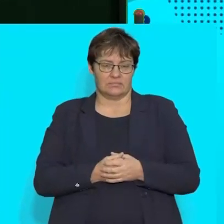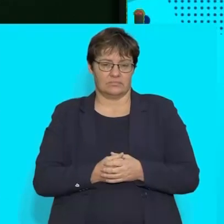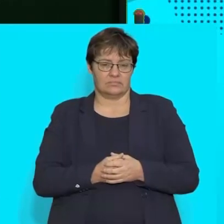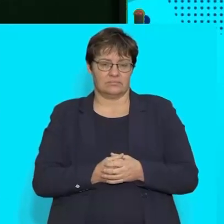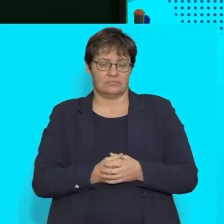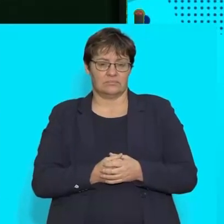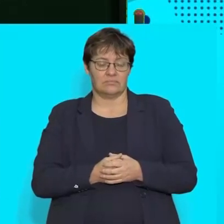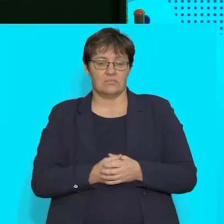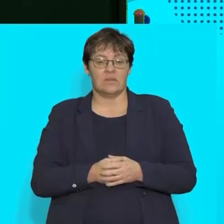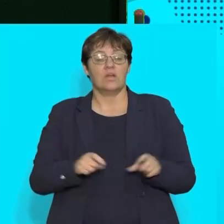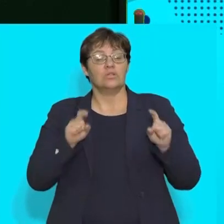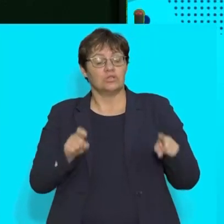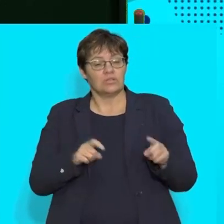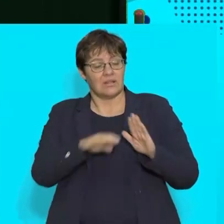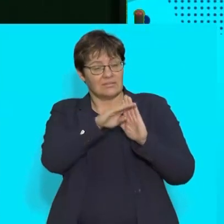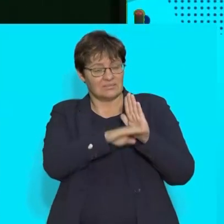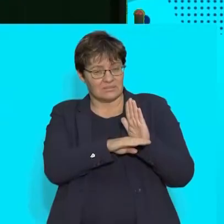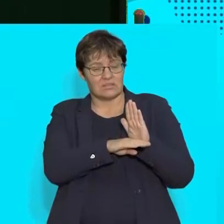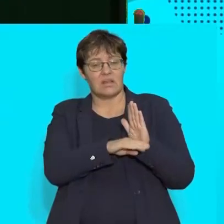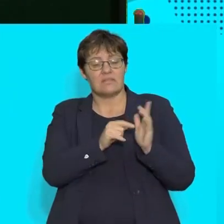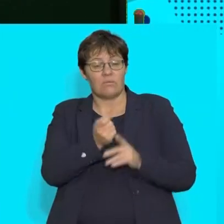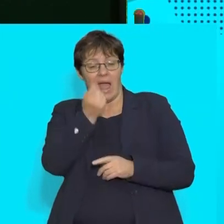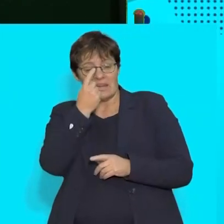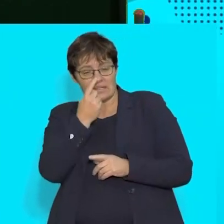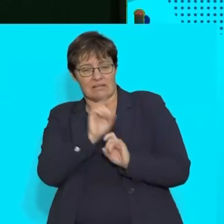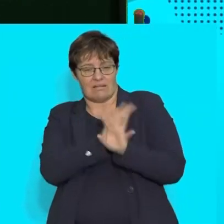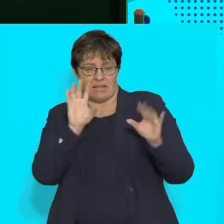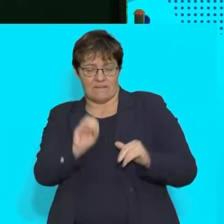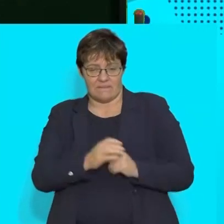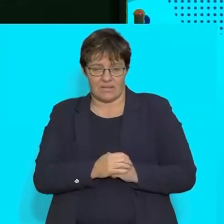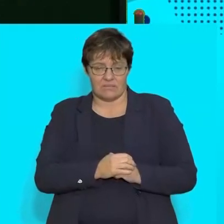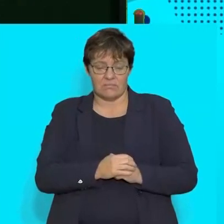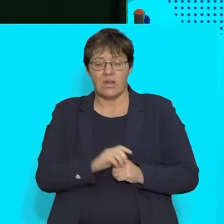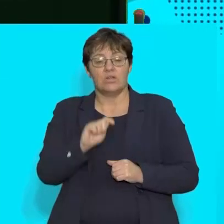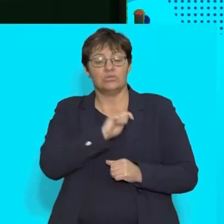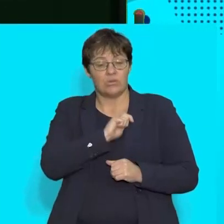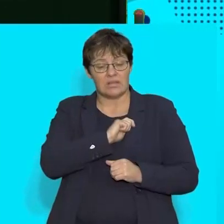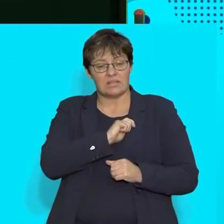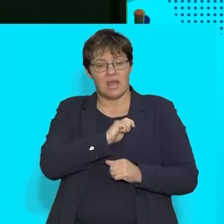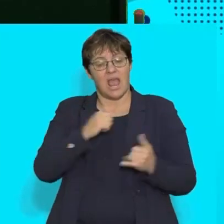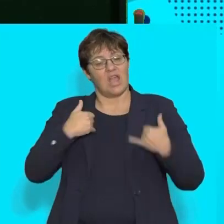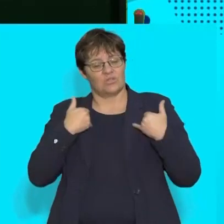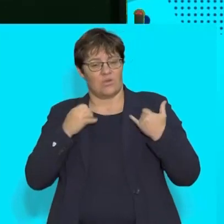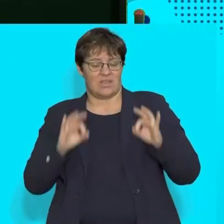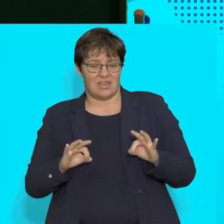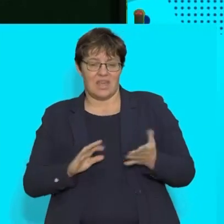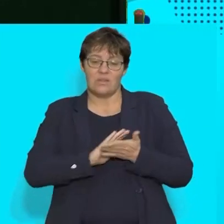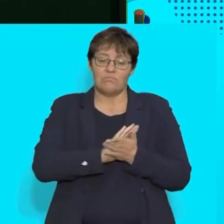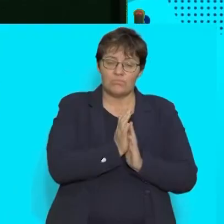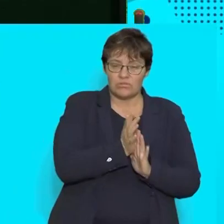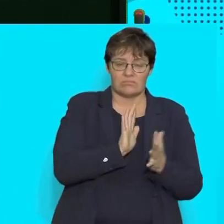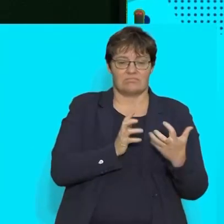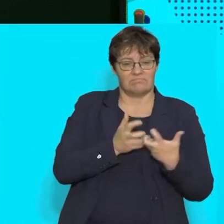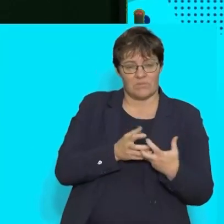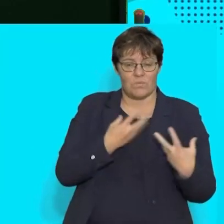should have a list of terms that underpin your understanding. I trust that you've enjoyed the lesson and that you've appreciated the